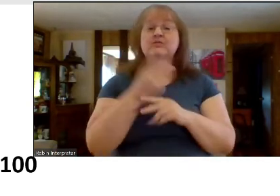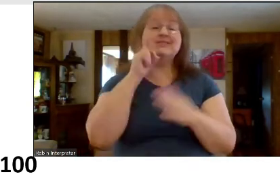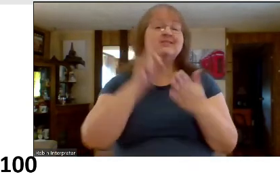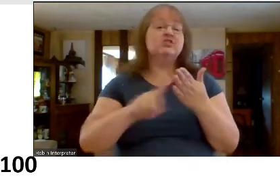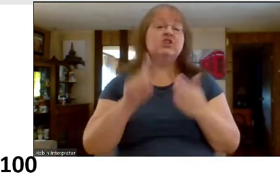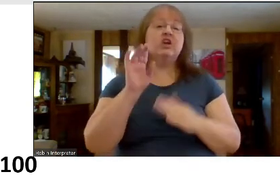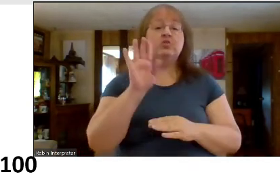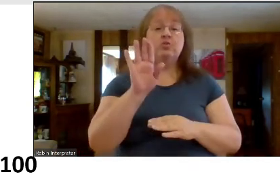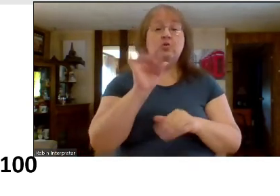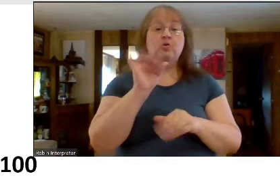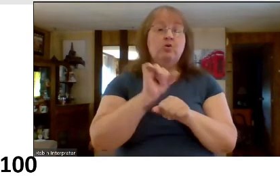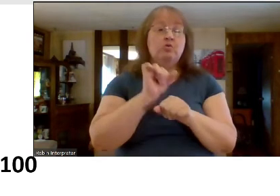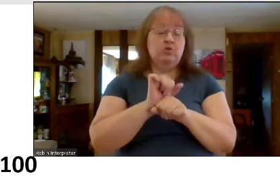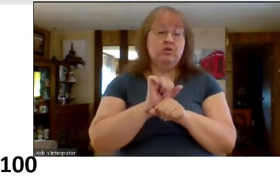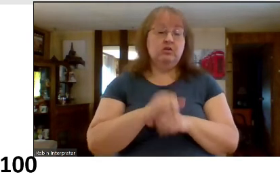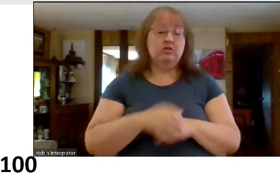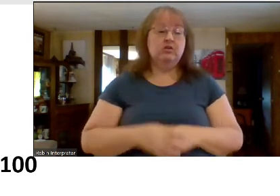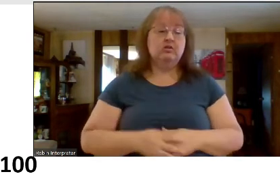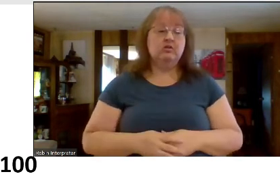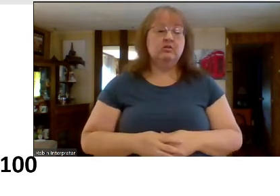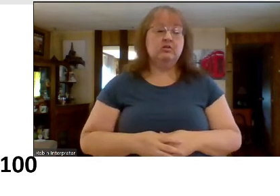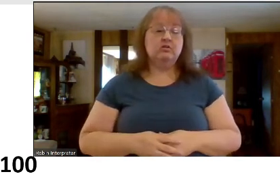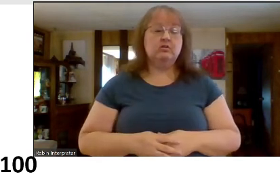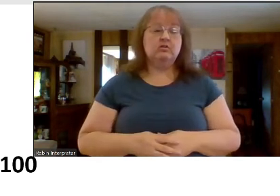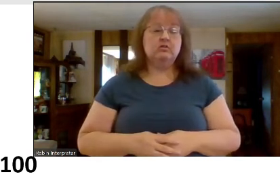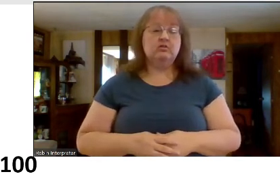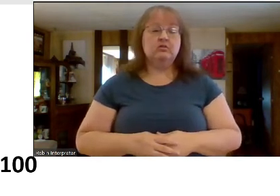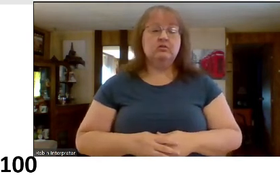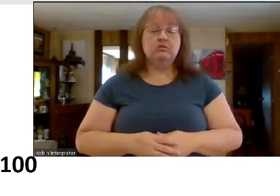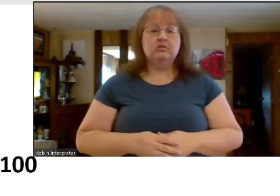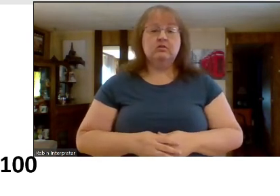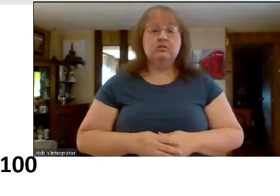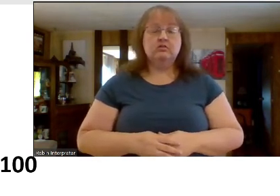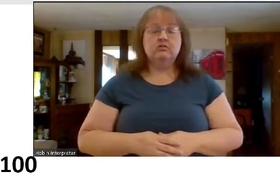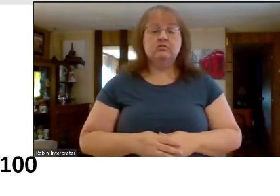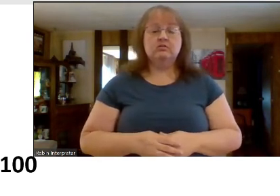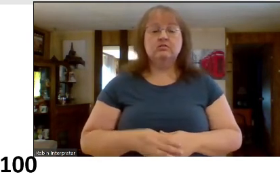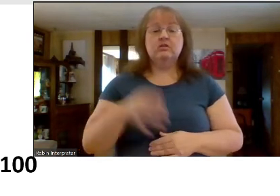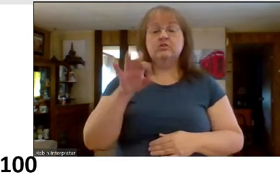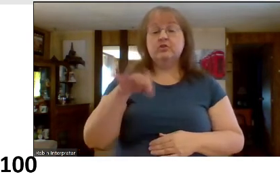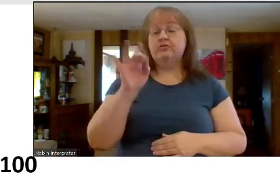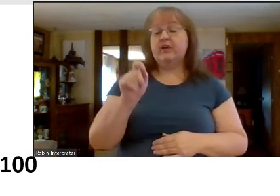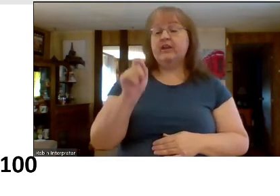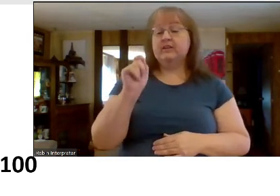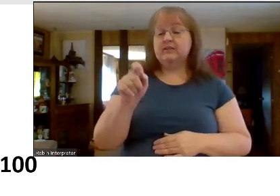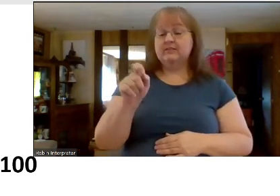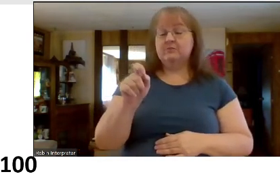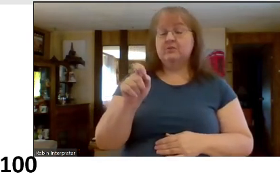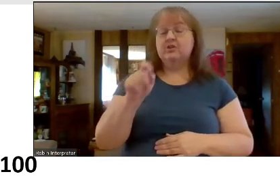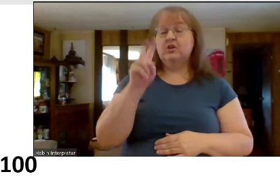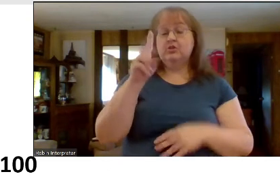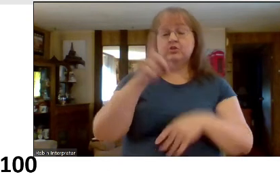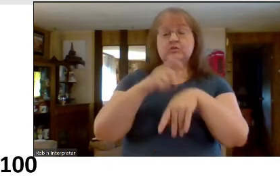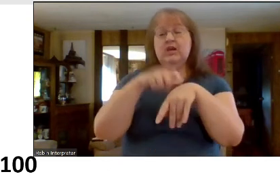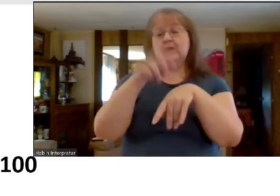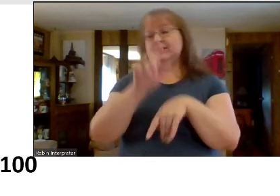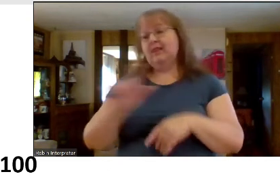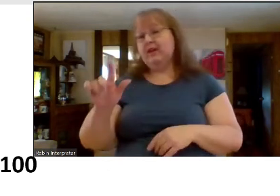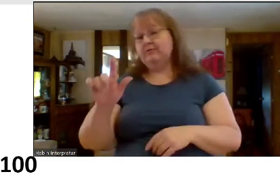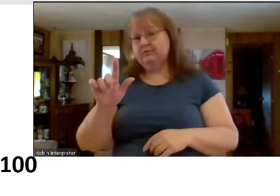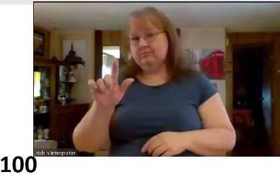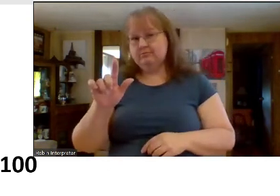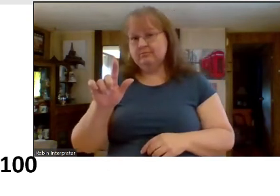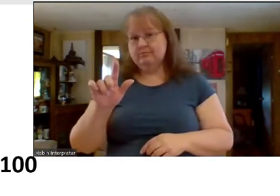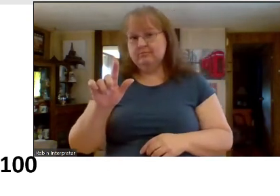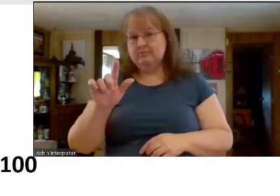So you can use this to check your work right here. Okay, convert the percent to a decimal, percent to a decimal,